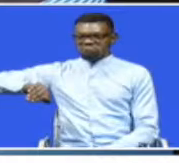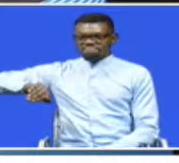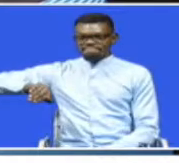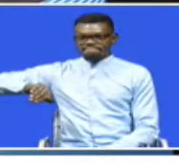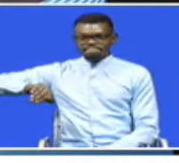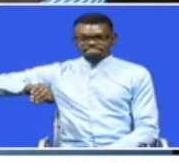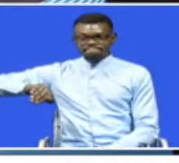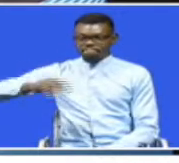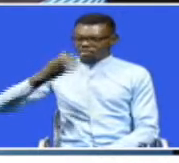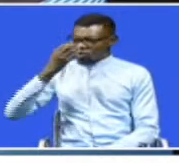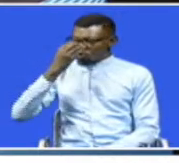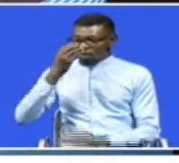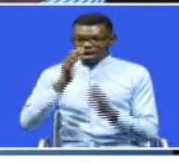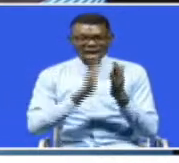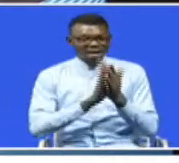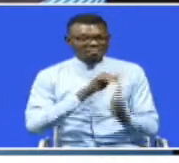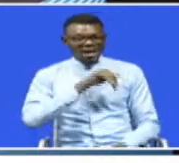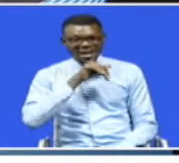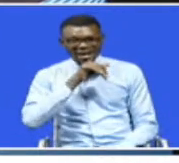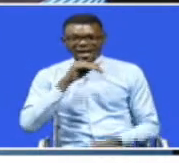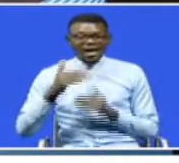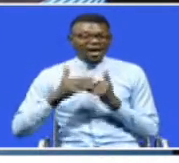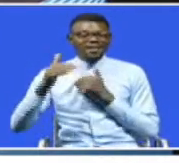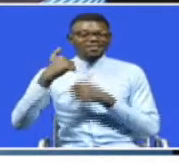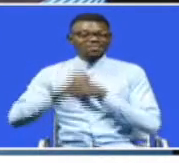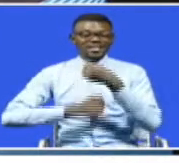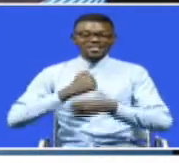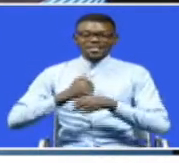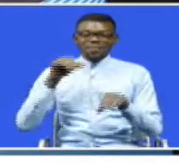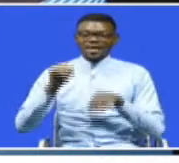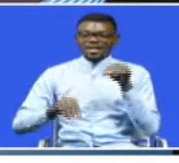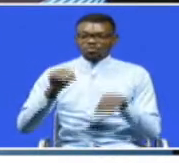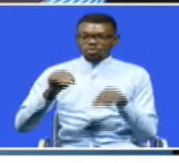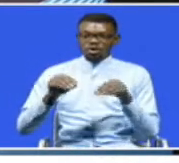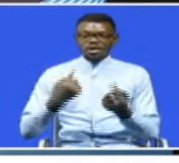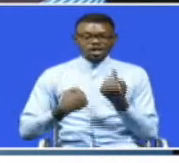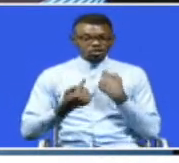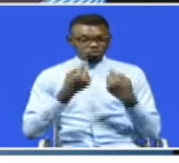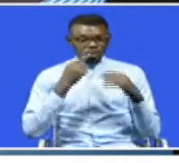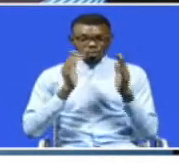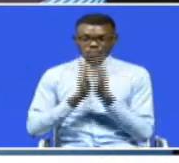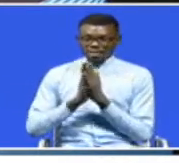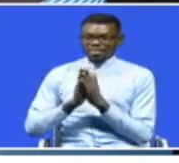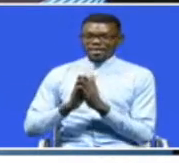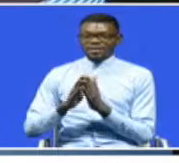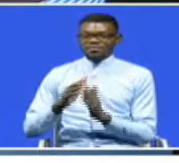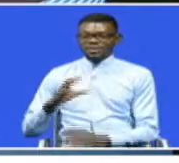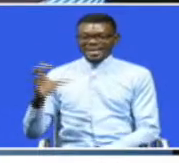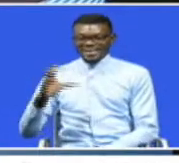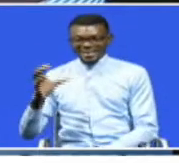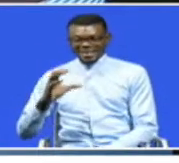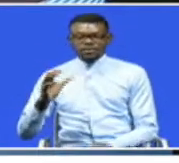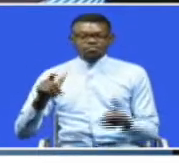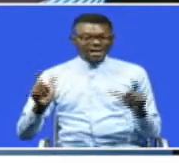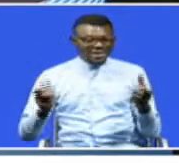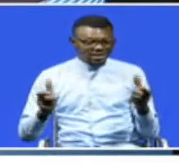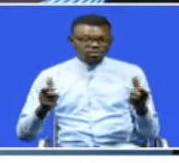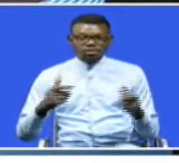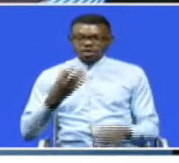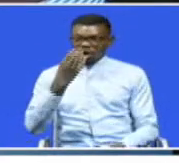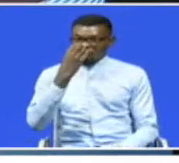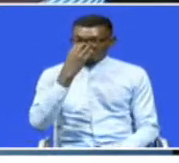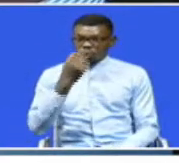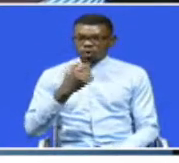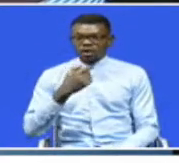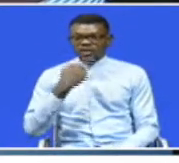Raila Odinga ahead of next year's polls. While speaking to Radio Citizen today, Ruto also revealed that he was ready to exit